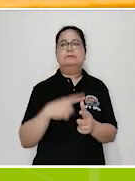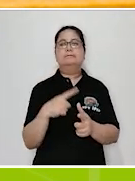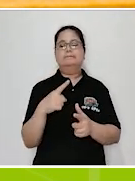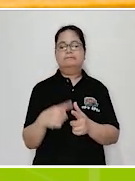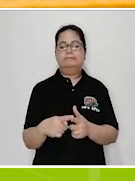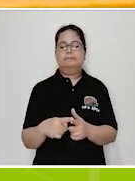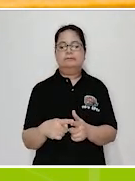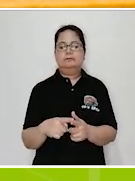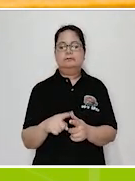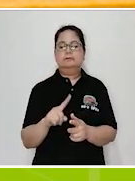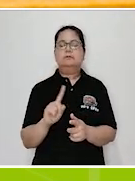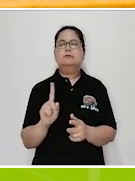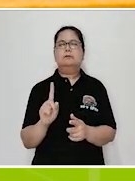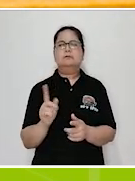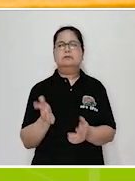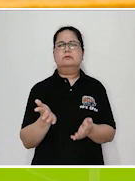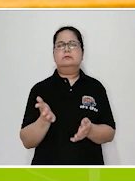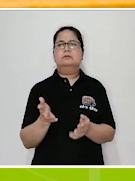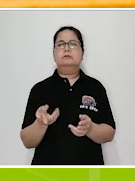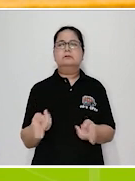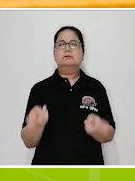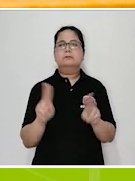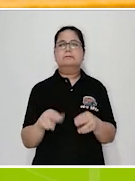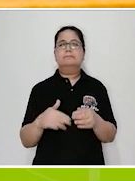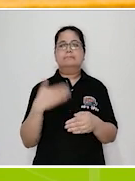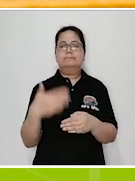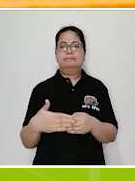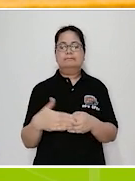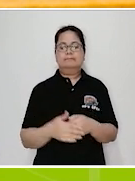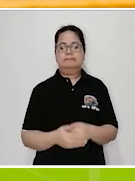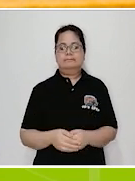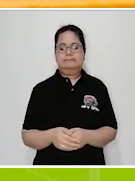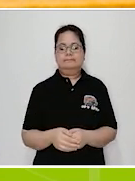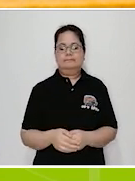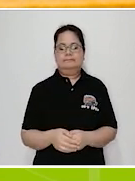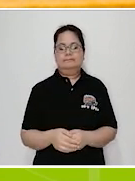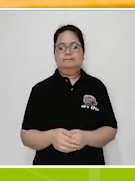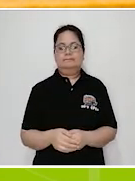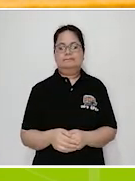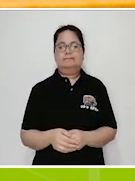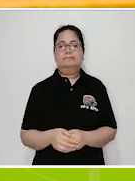then, what might happen next?